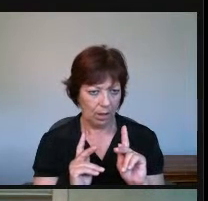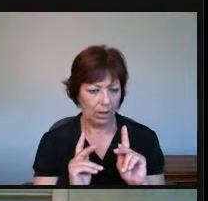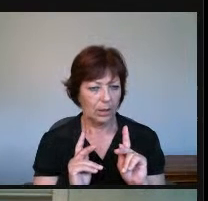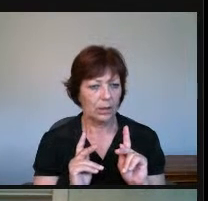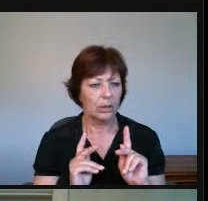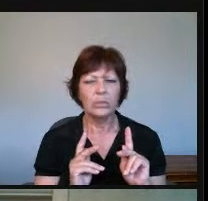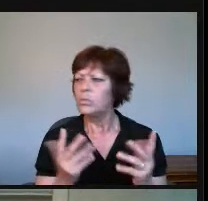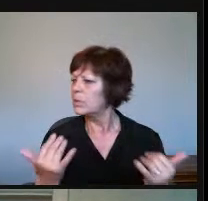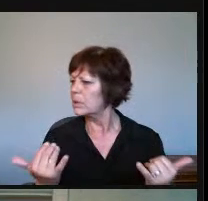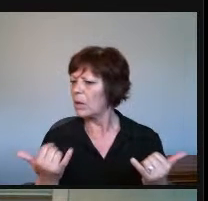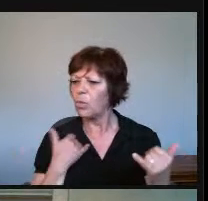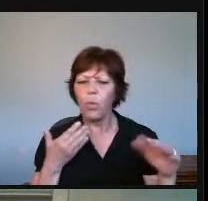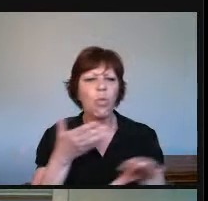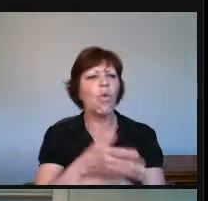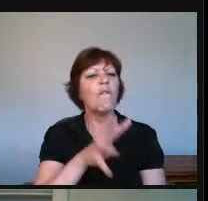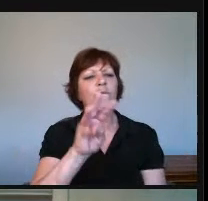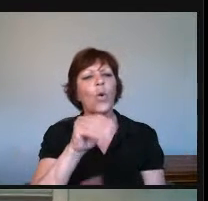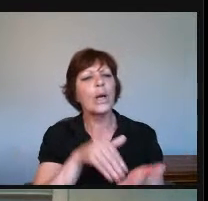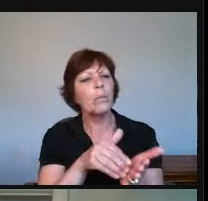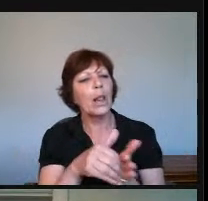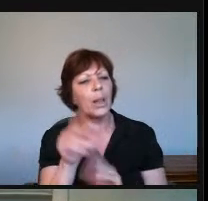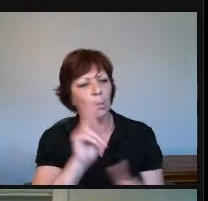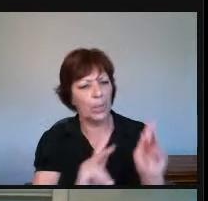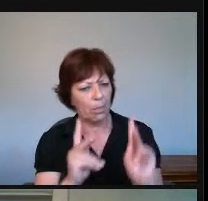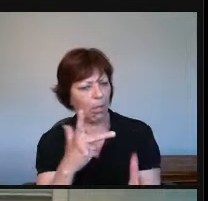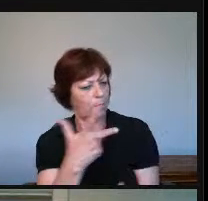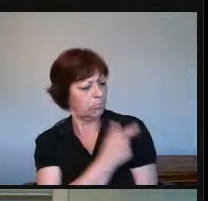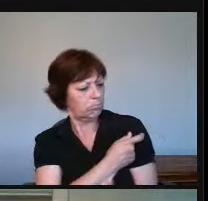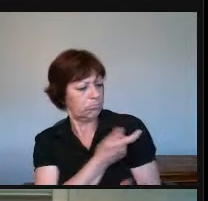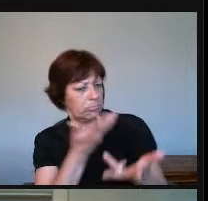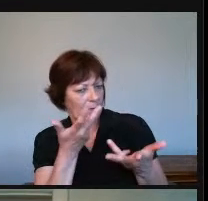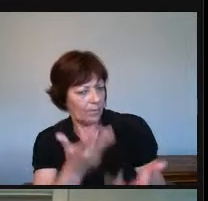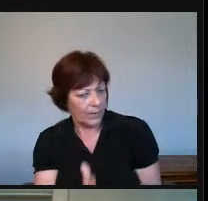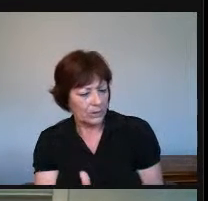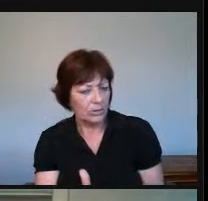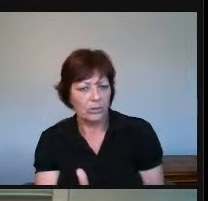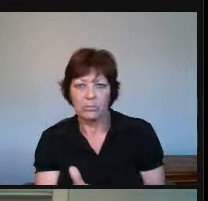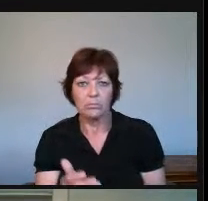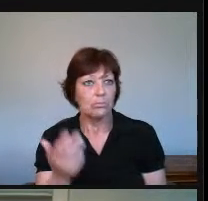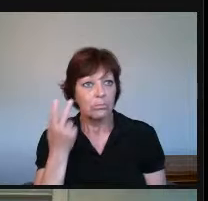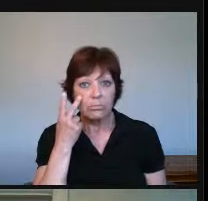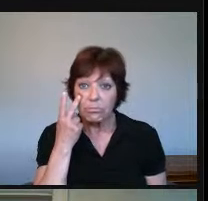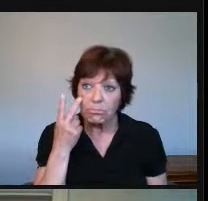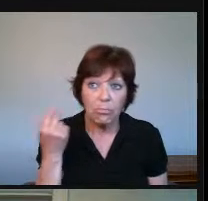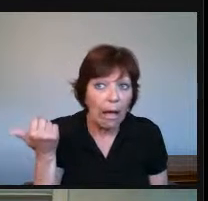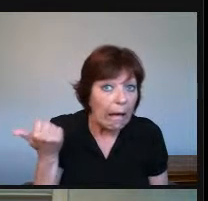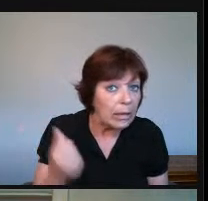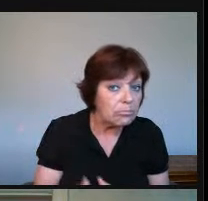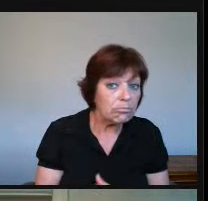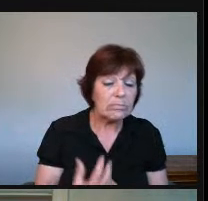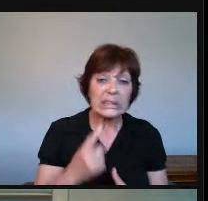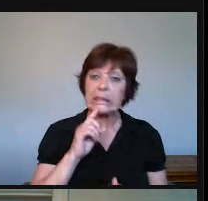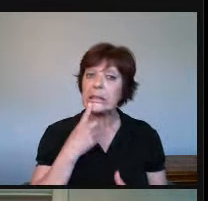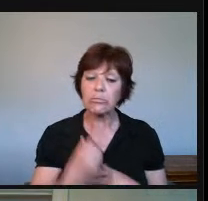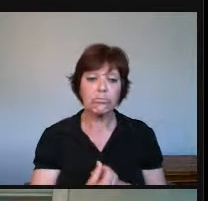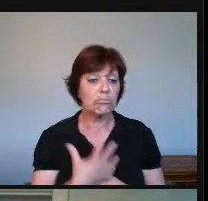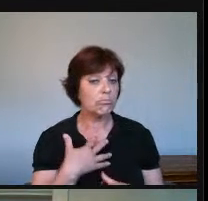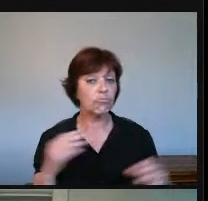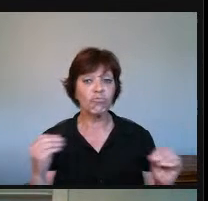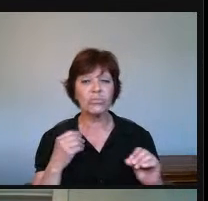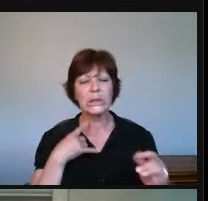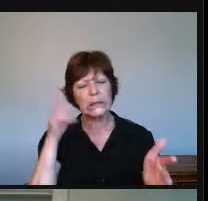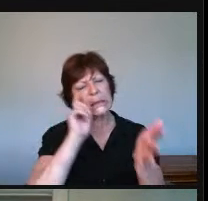What are we at? We're over 40 million people have been vaccinated. We're not seeing any major side effects. I